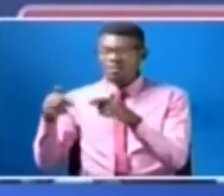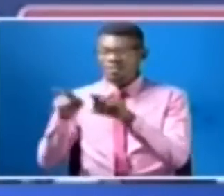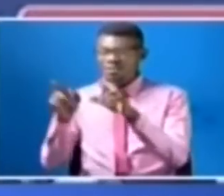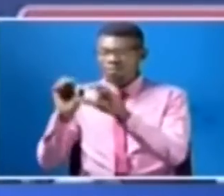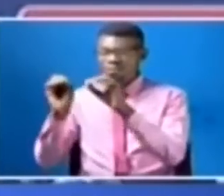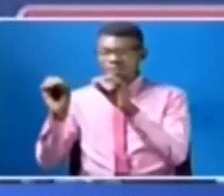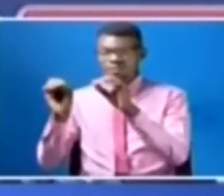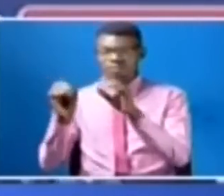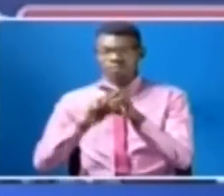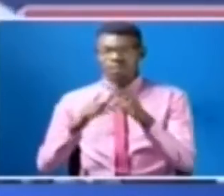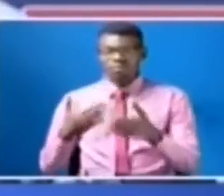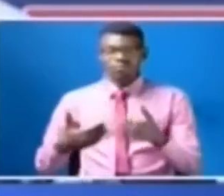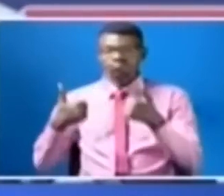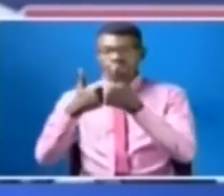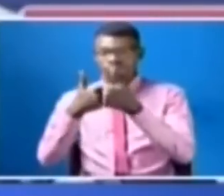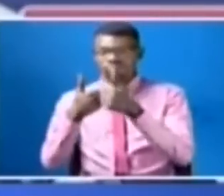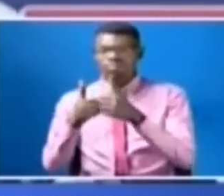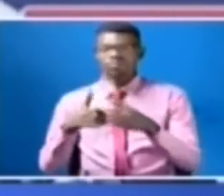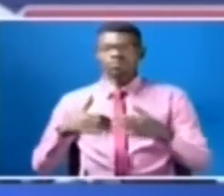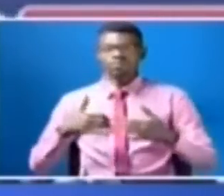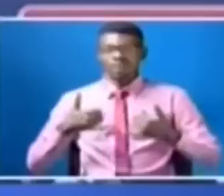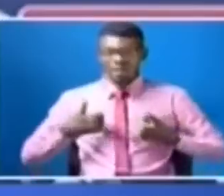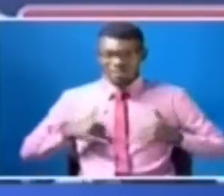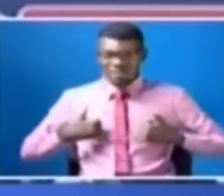playing Algeria and tomorrow Senegal,